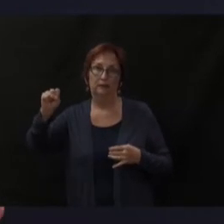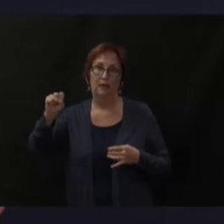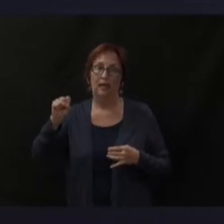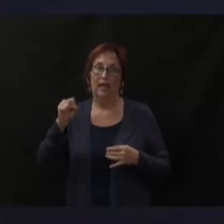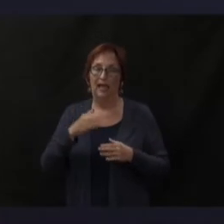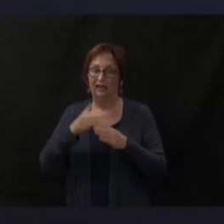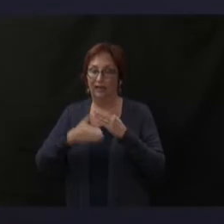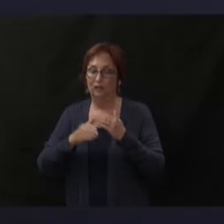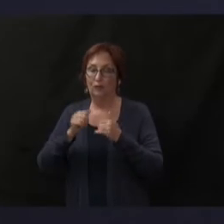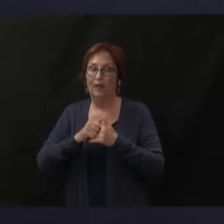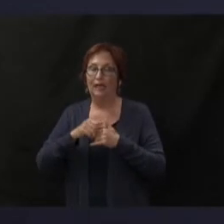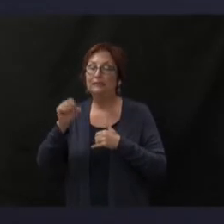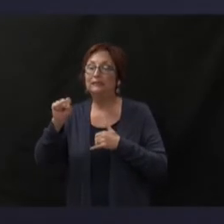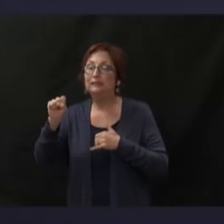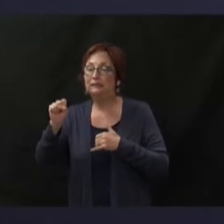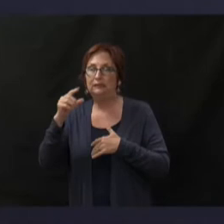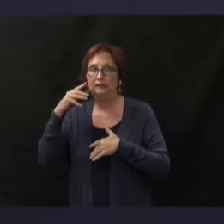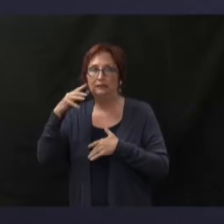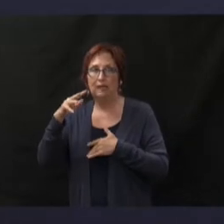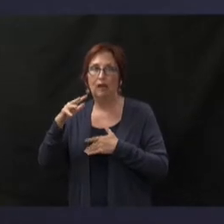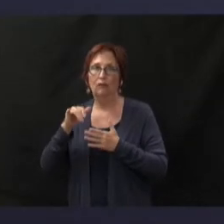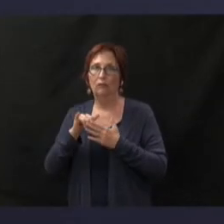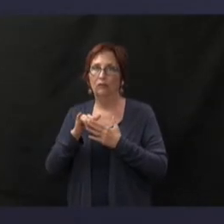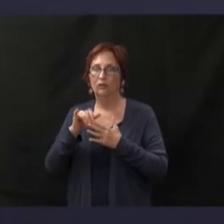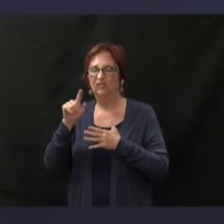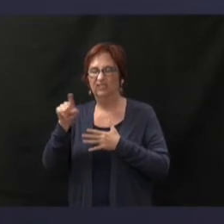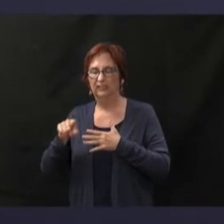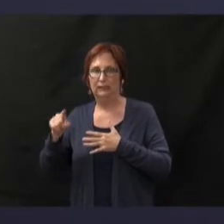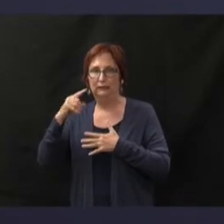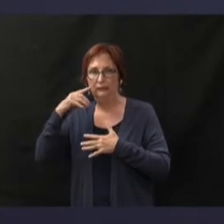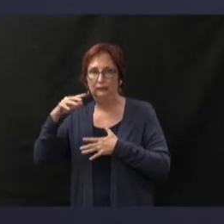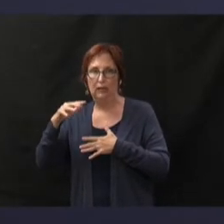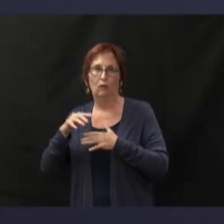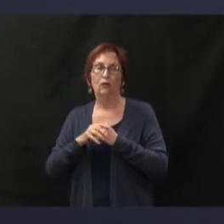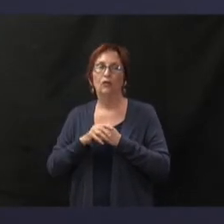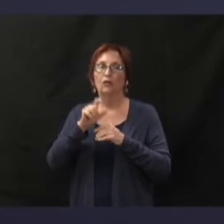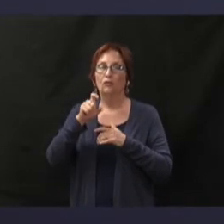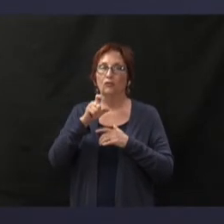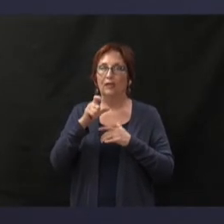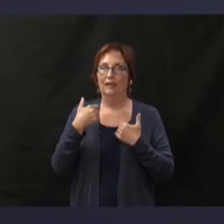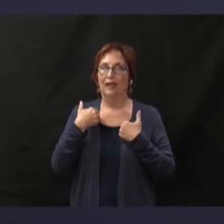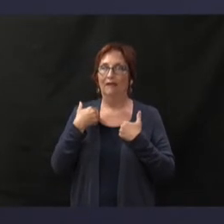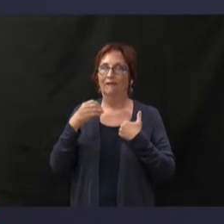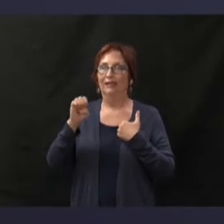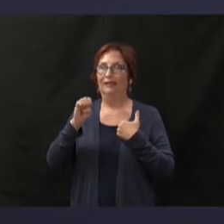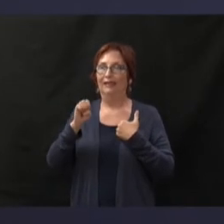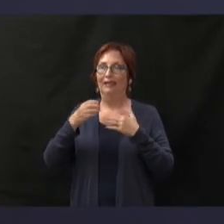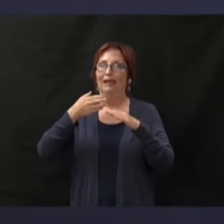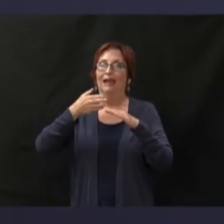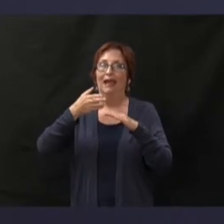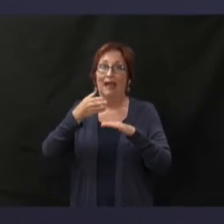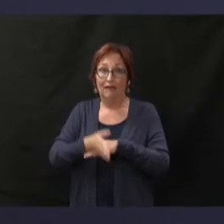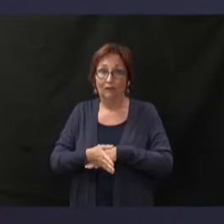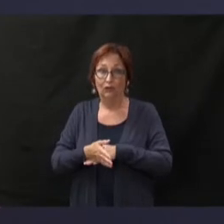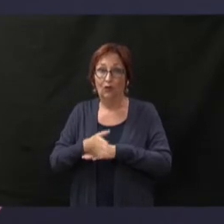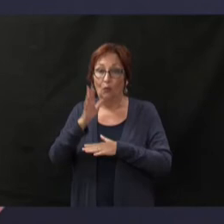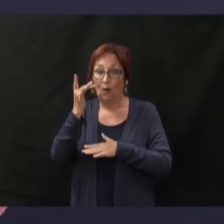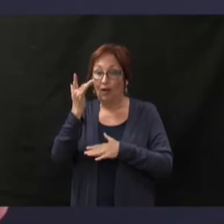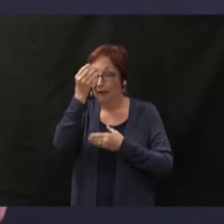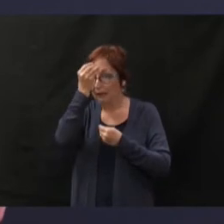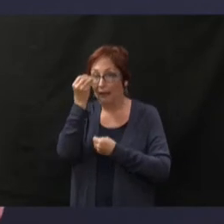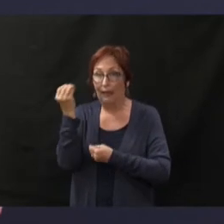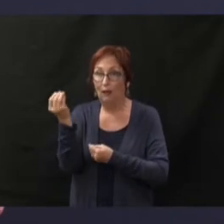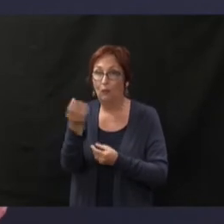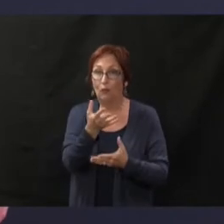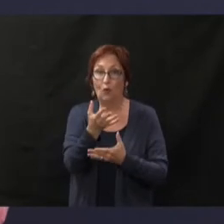really kind of go together, you need to put an E after to let people know that